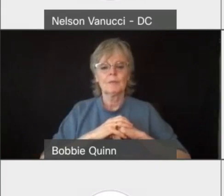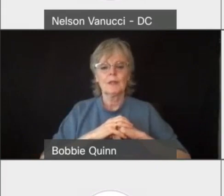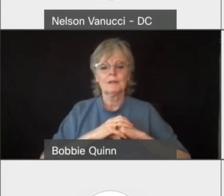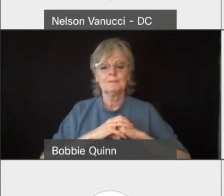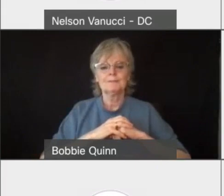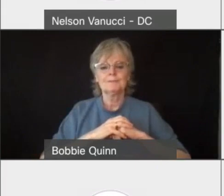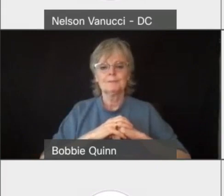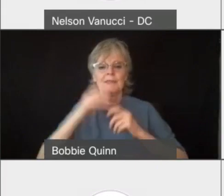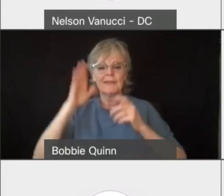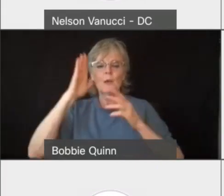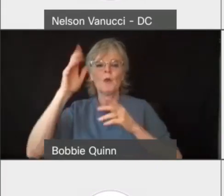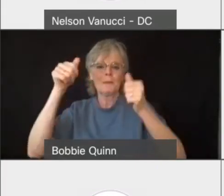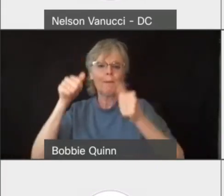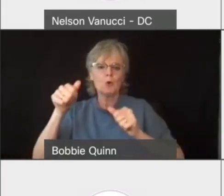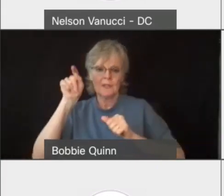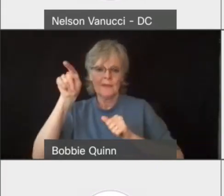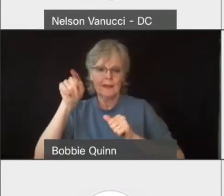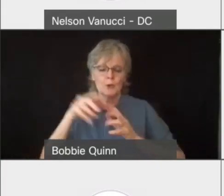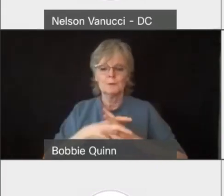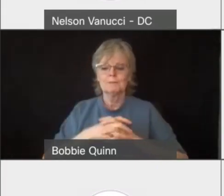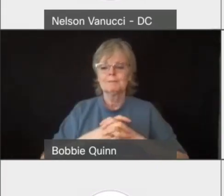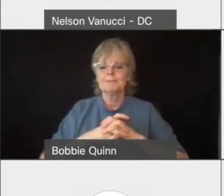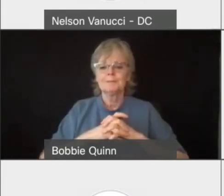or posted. I apologize.